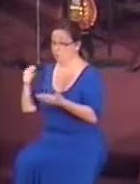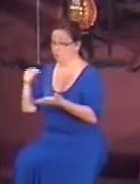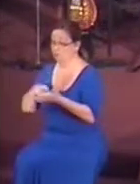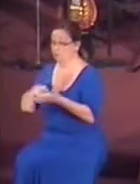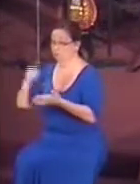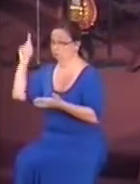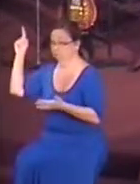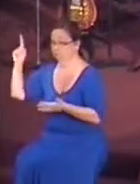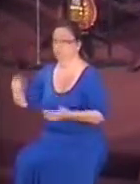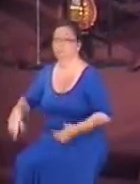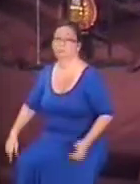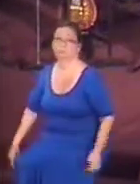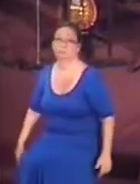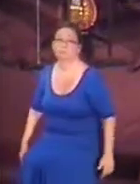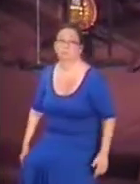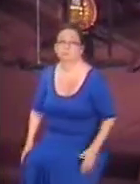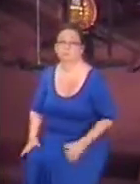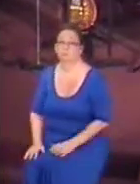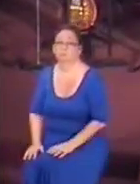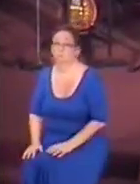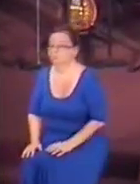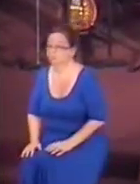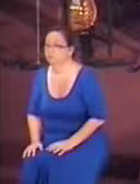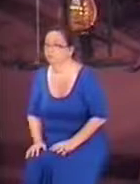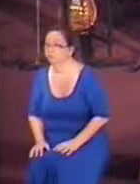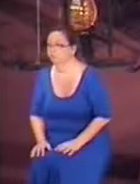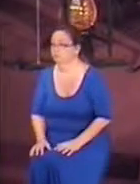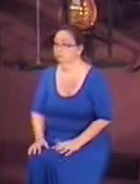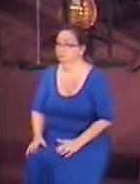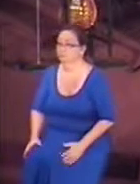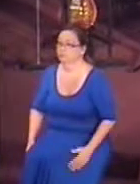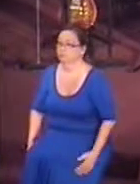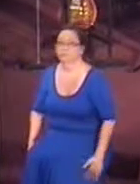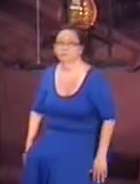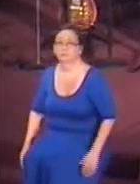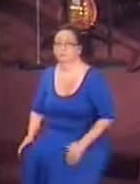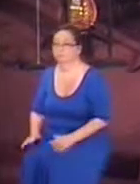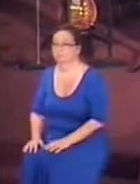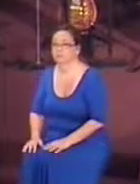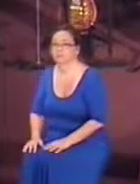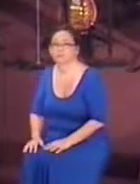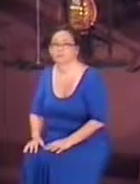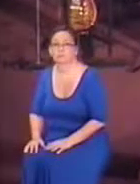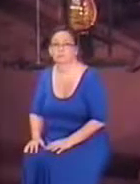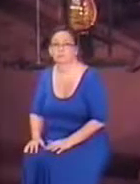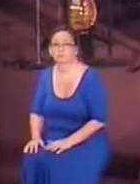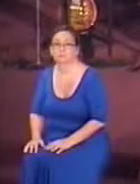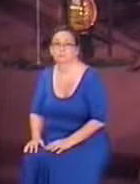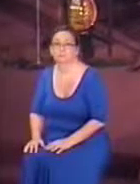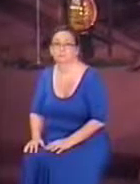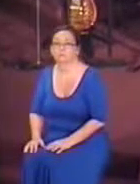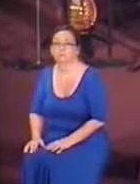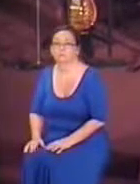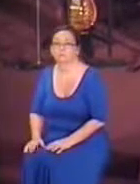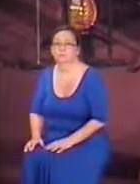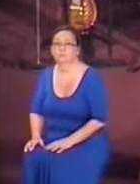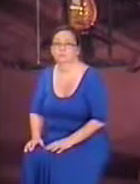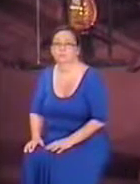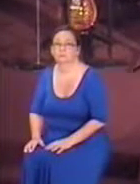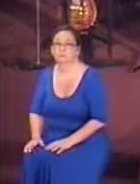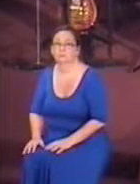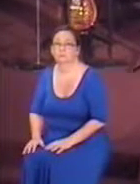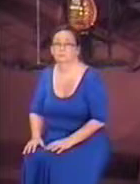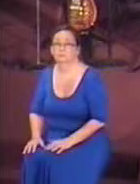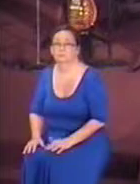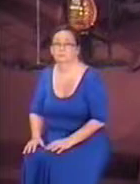this: about 9 or 10 years ago, I came to realize that I simply no longer believe the Christian message. A